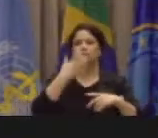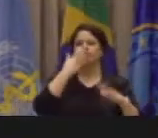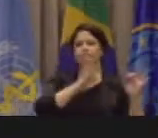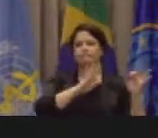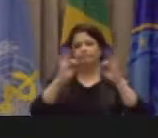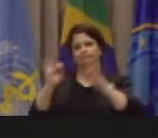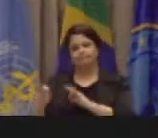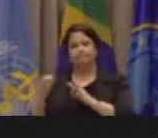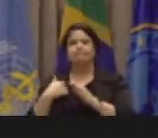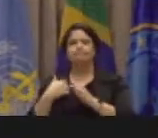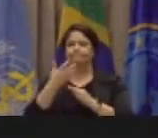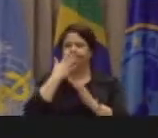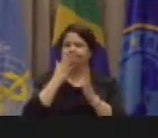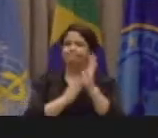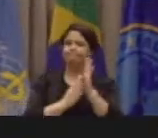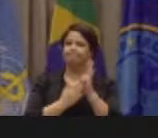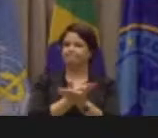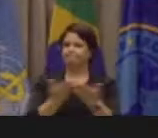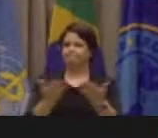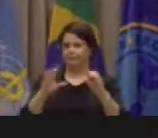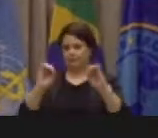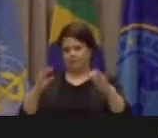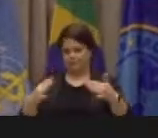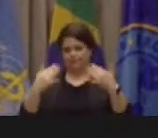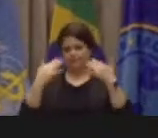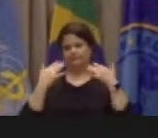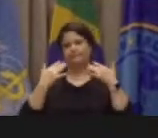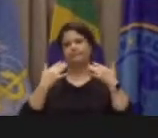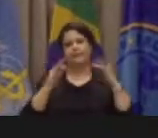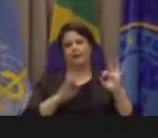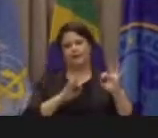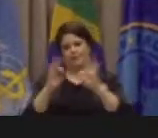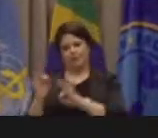And those who are following us remotely,